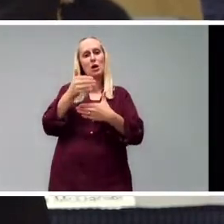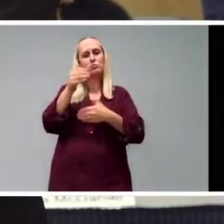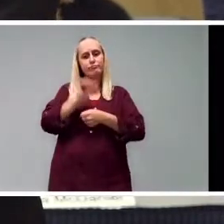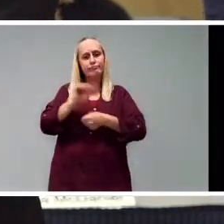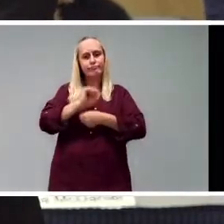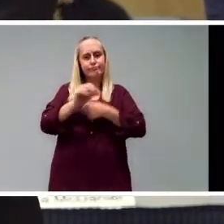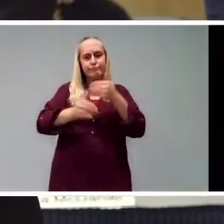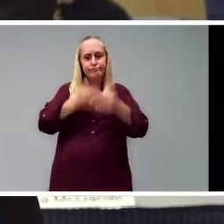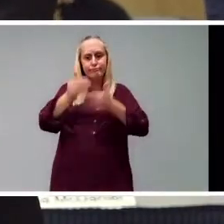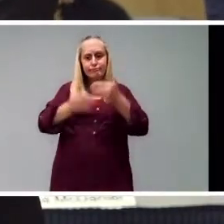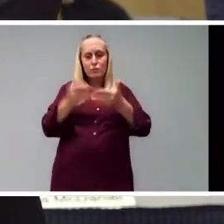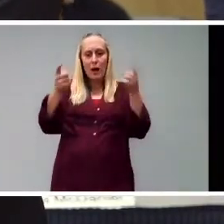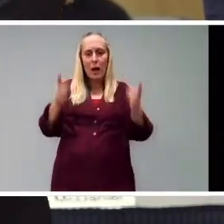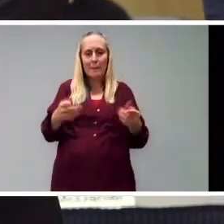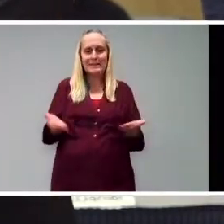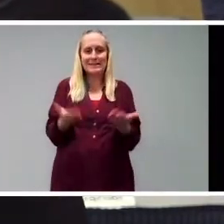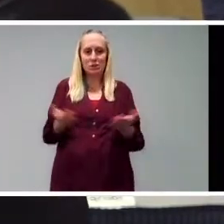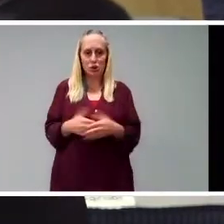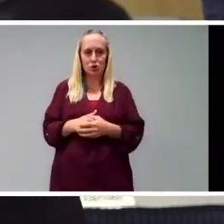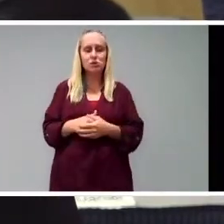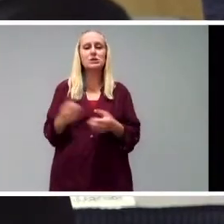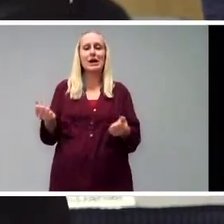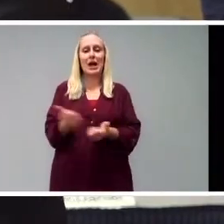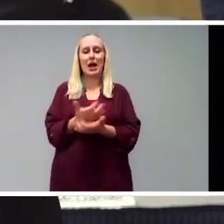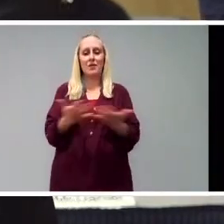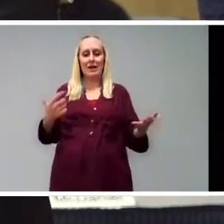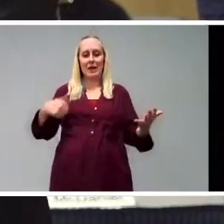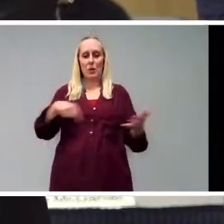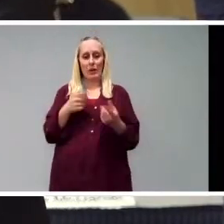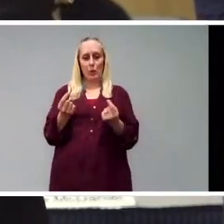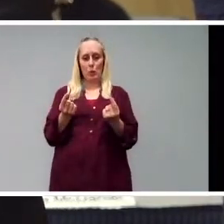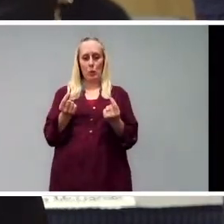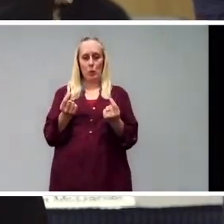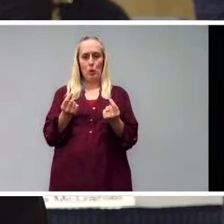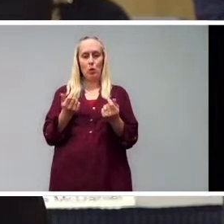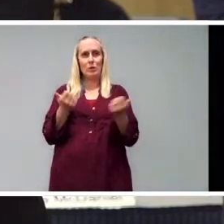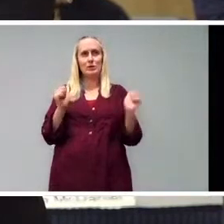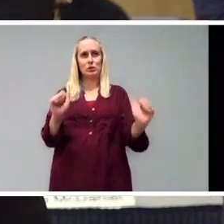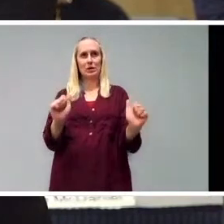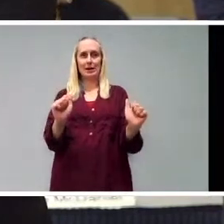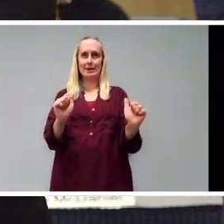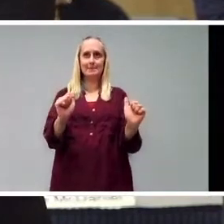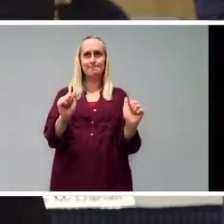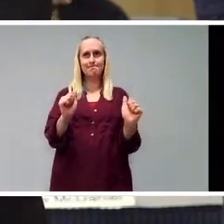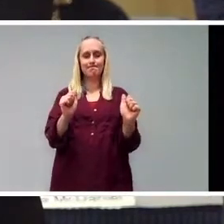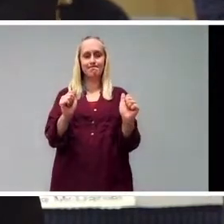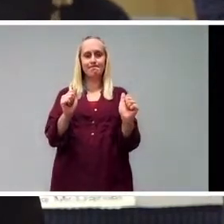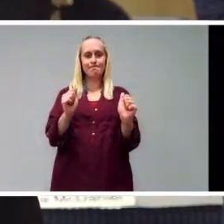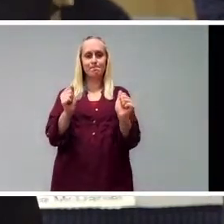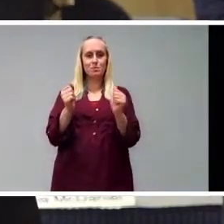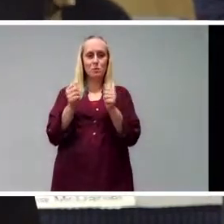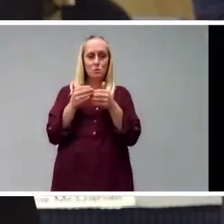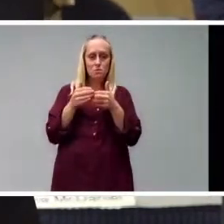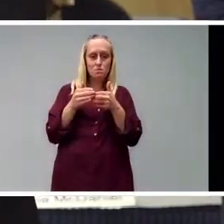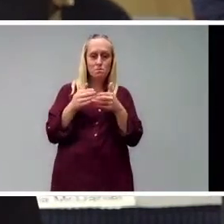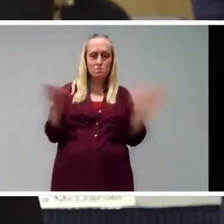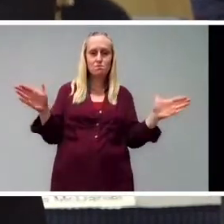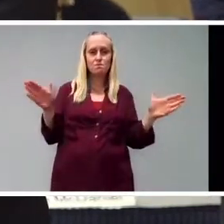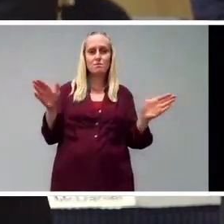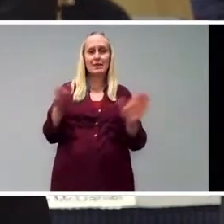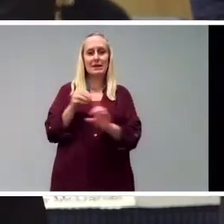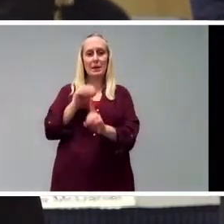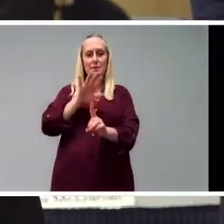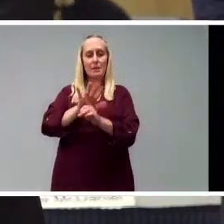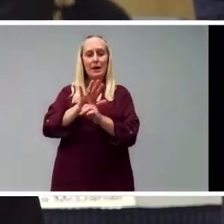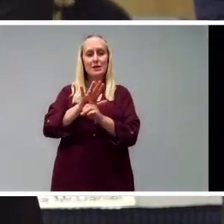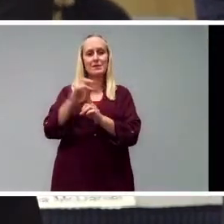place at CTEC. In everything we do here at CTEC, we really strive to maximize the impact of this generous gift that was given